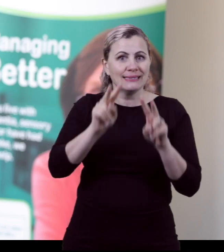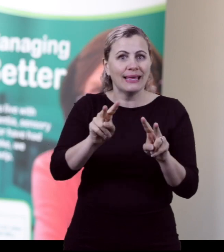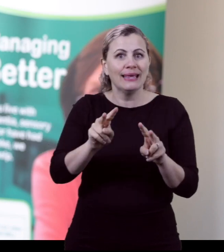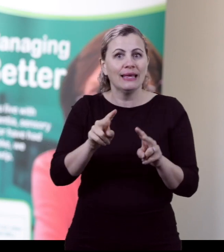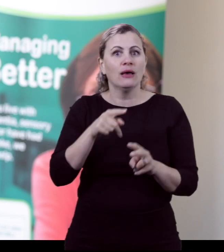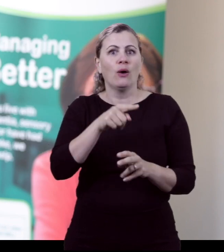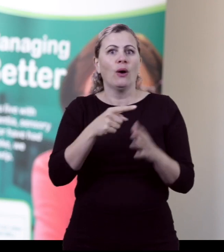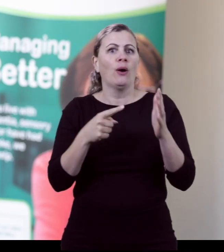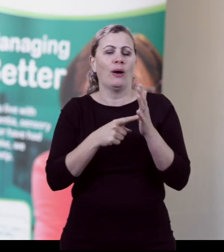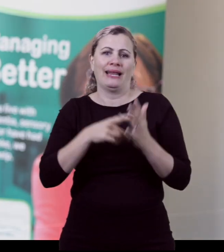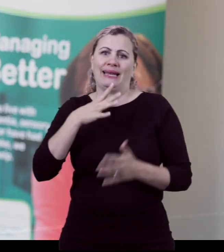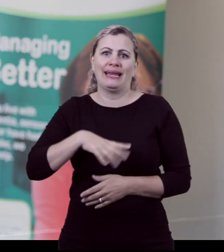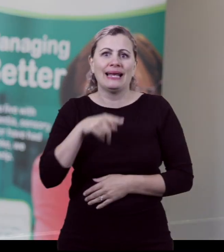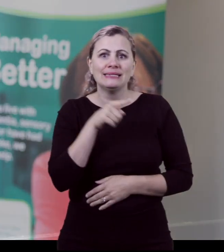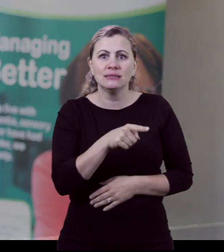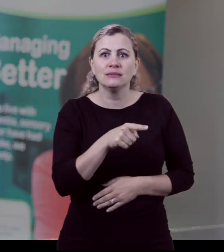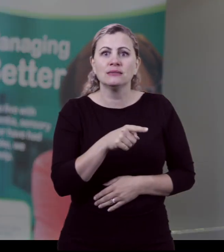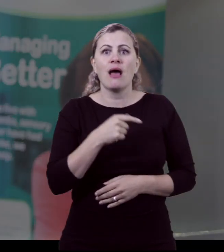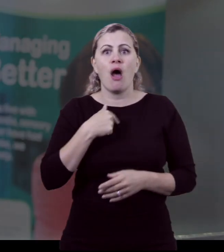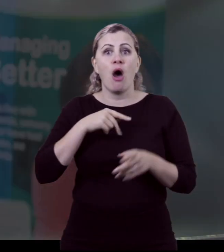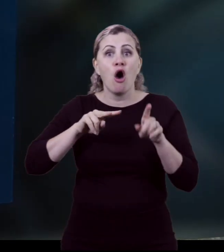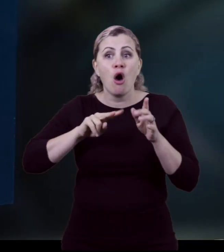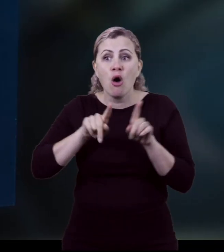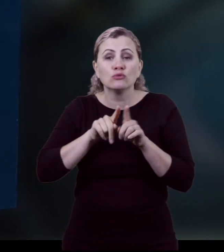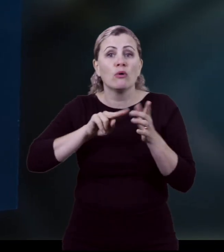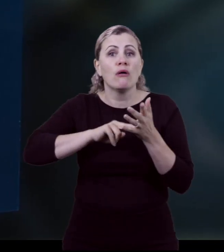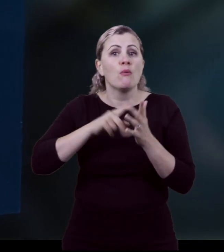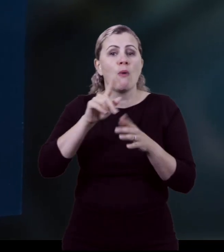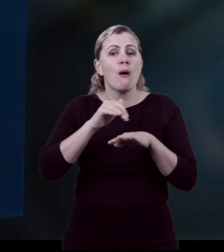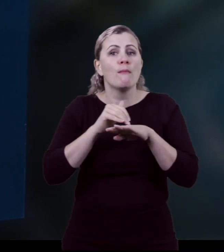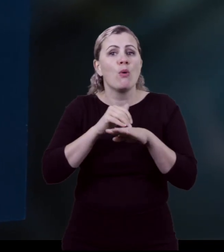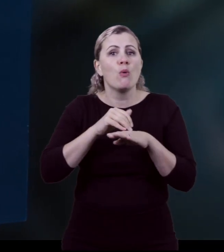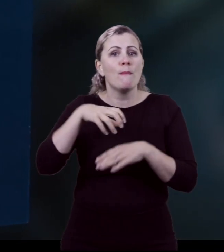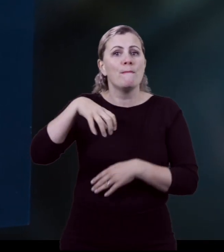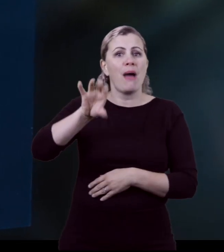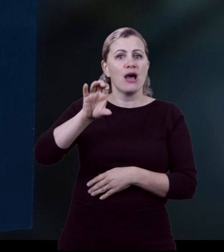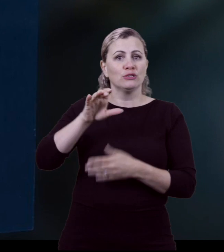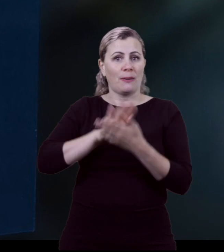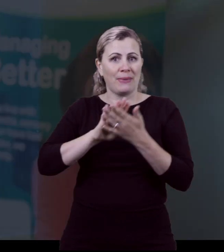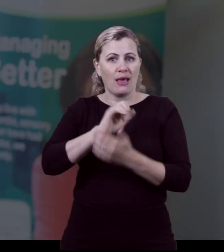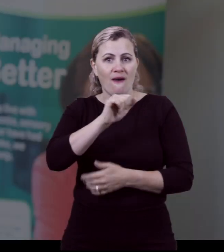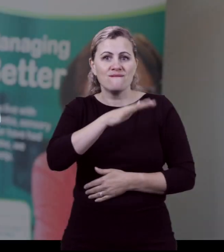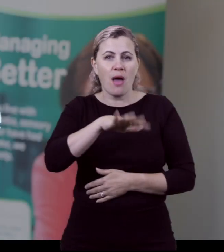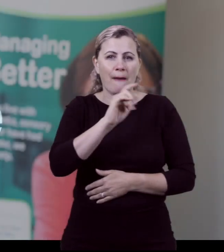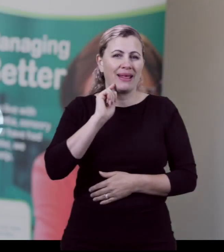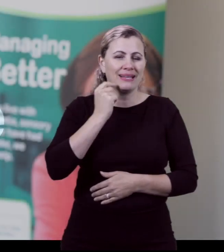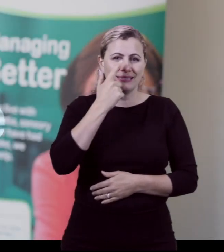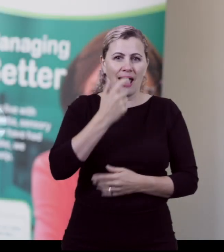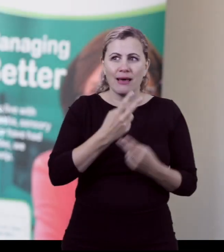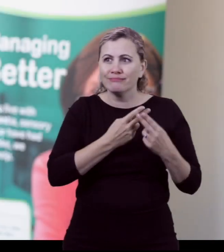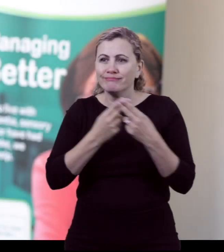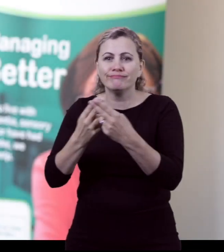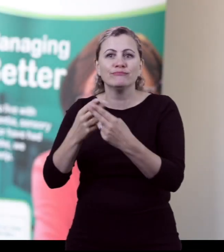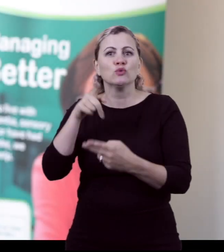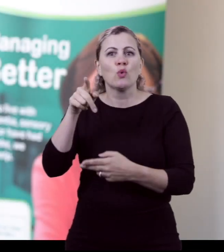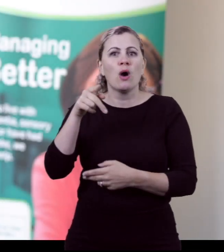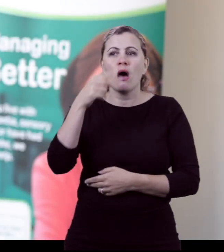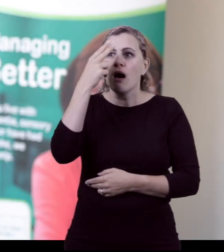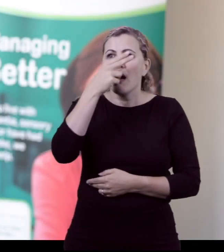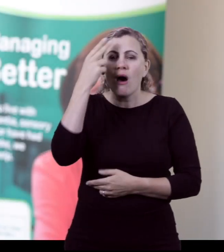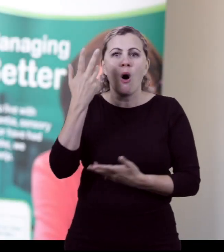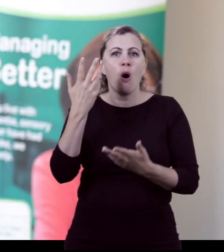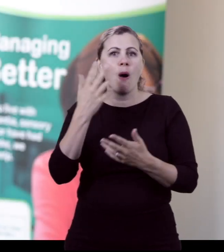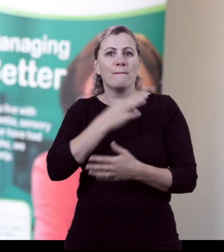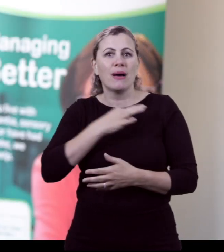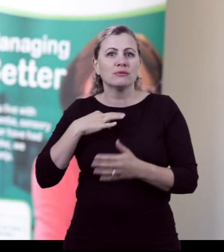had also arranged for a blue badge, so it would make it easier for family to be able to take her to medical appointments, to get her out into the community and to